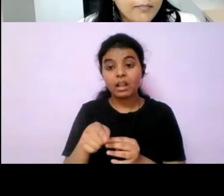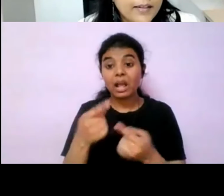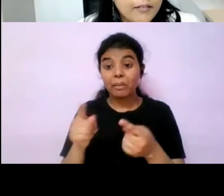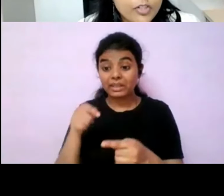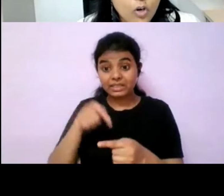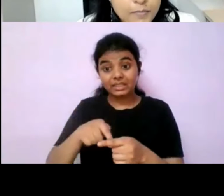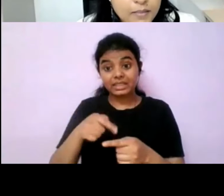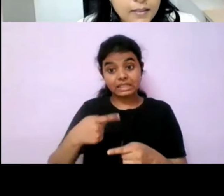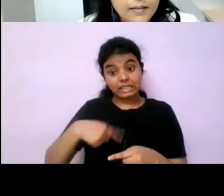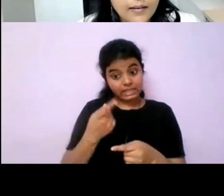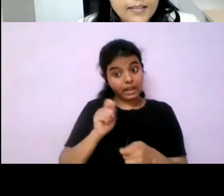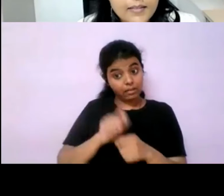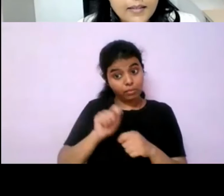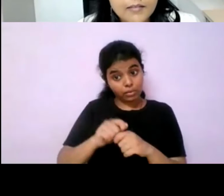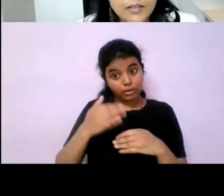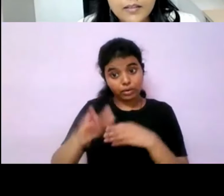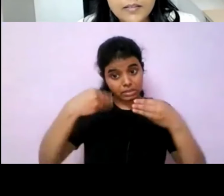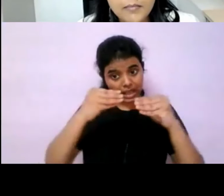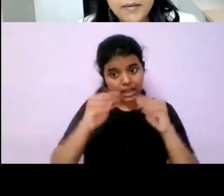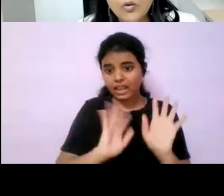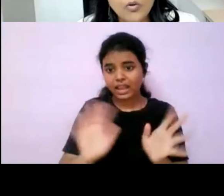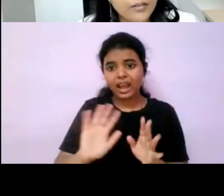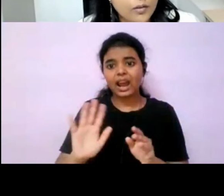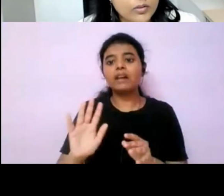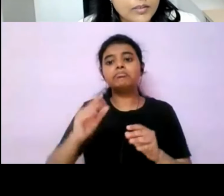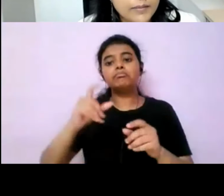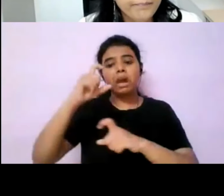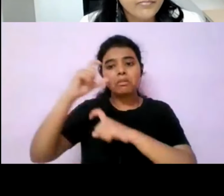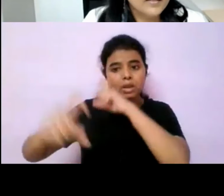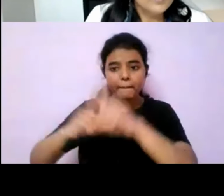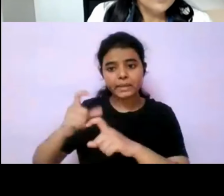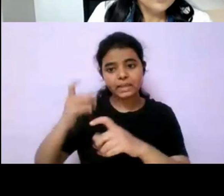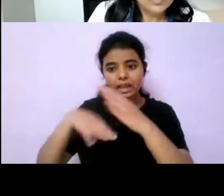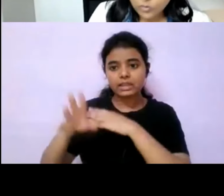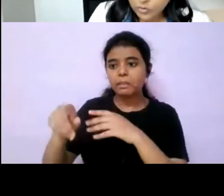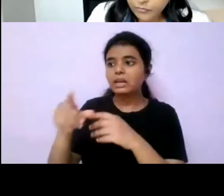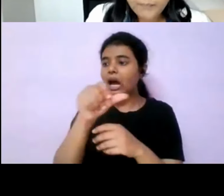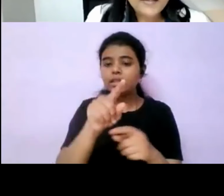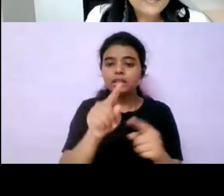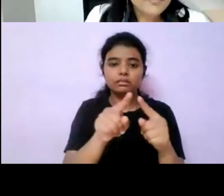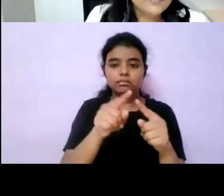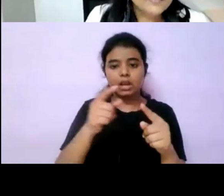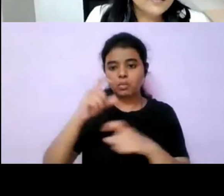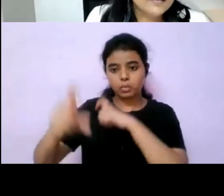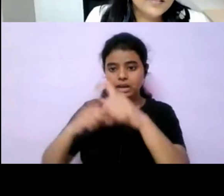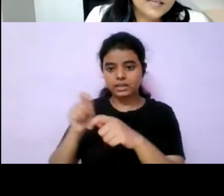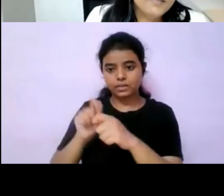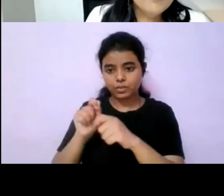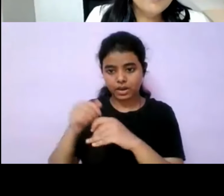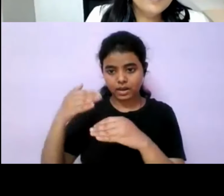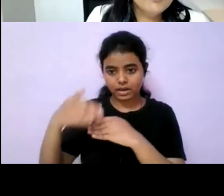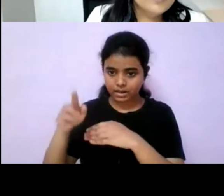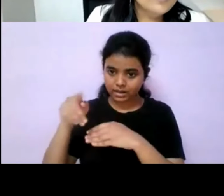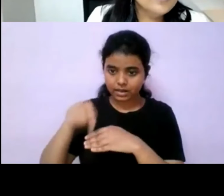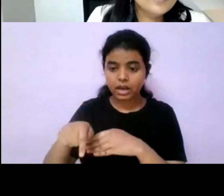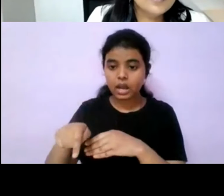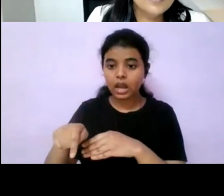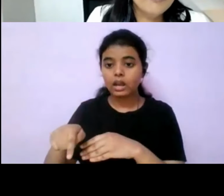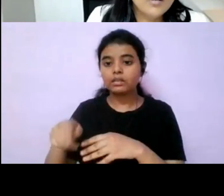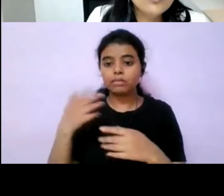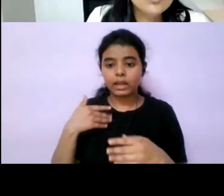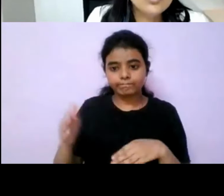disabled women have jobs, their rights as workers may be overlooked. So women with disabled women